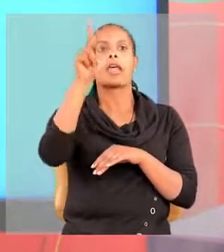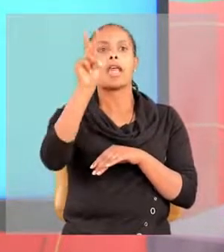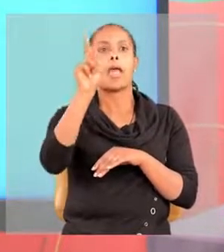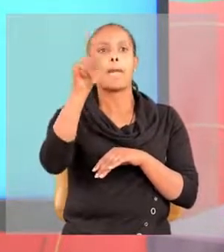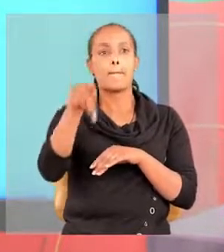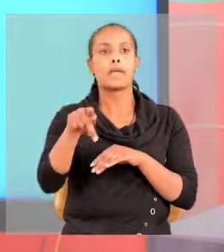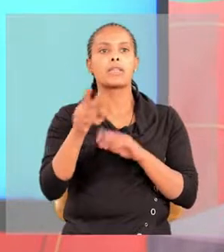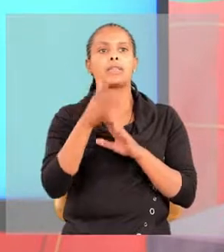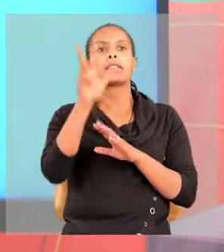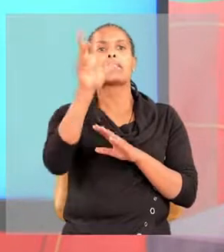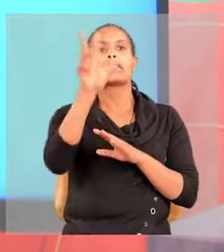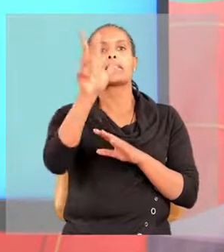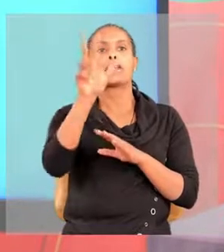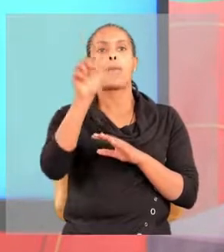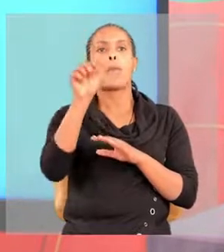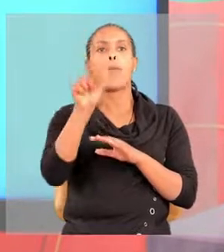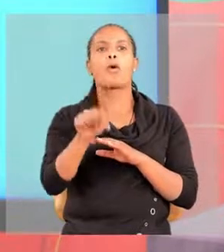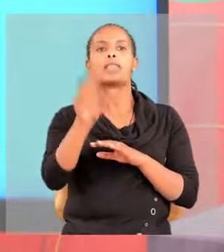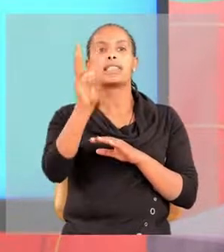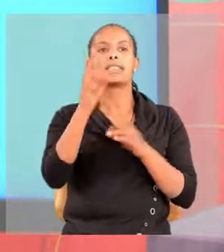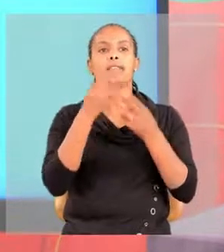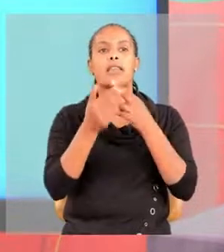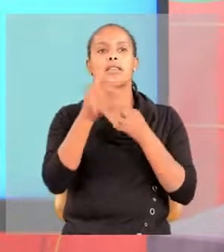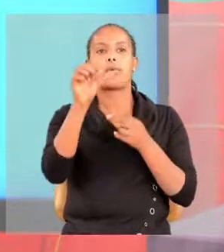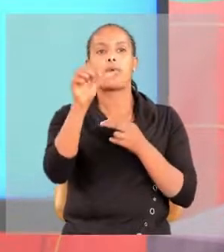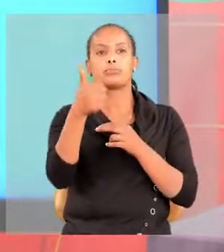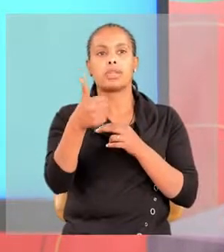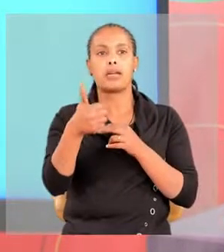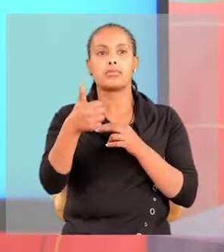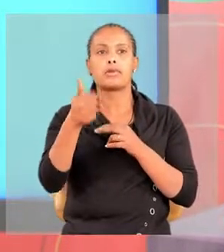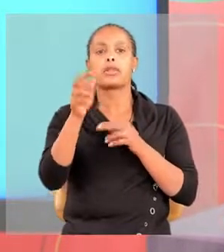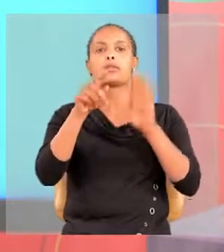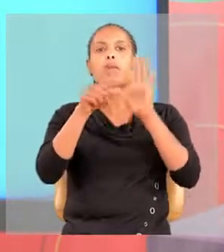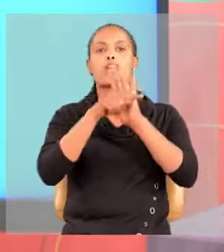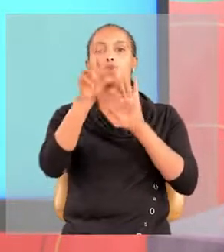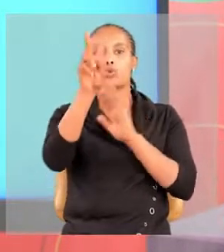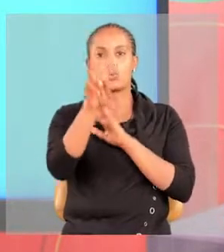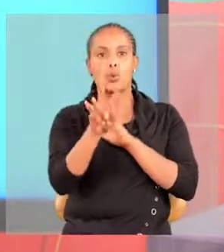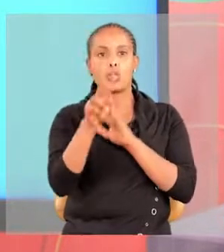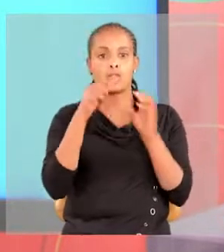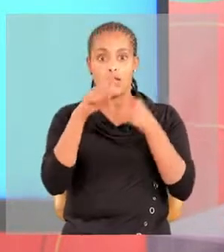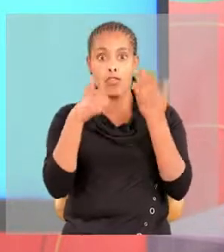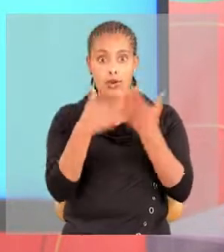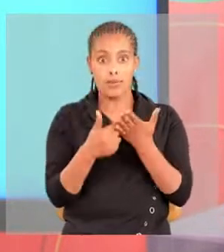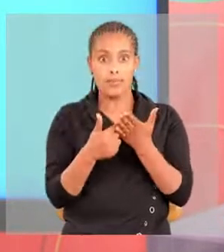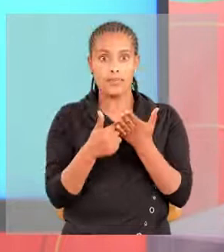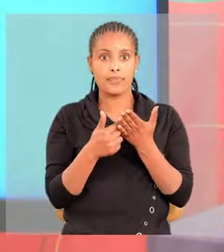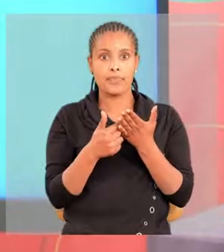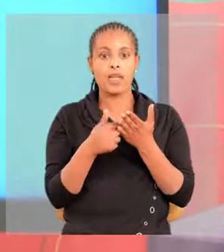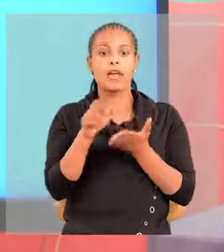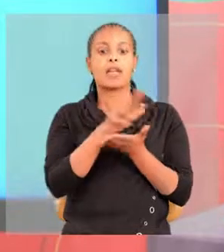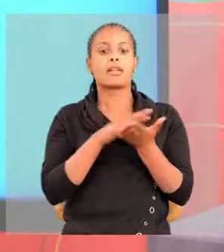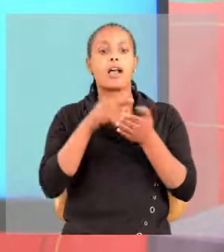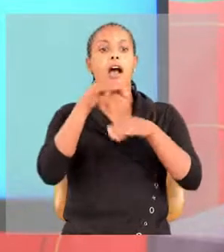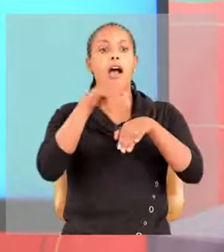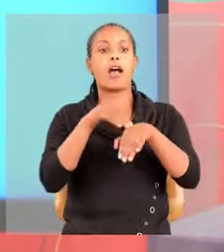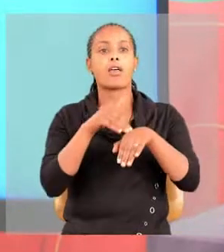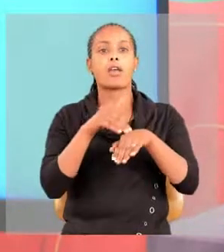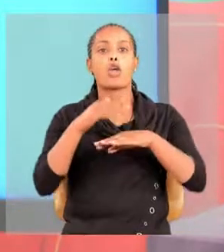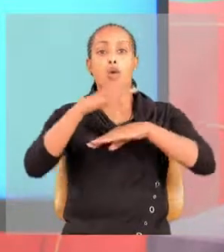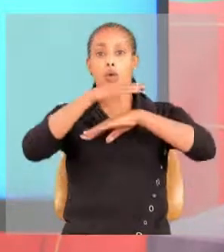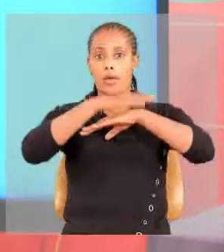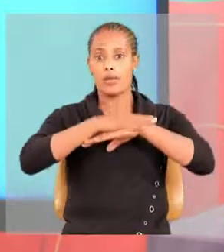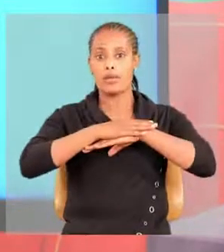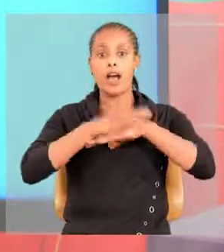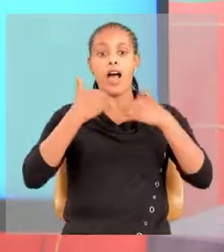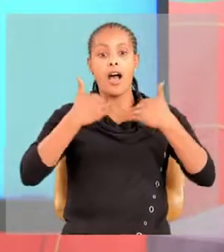is 3.6 times 10 to the power of minus 2. Therefore, a reaction at